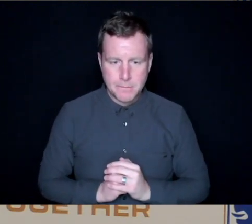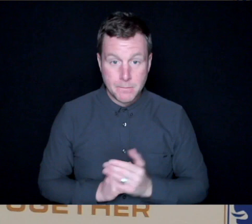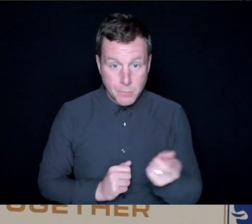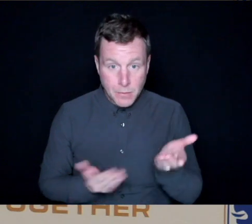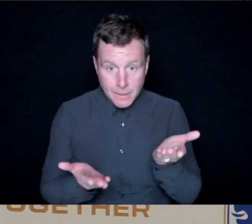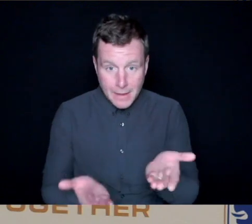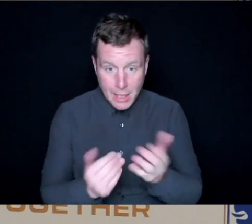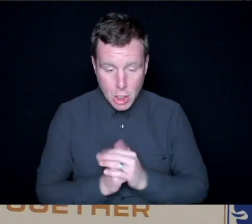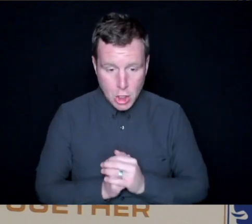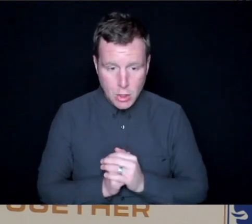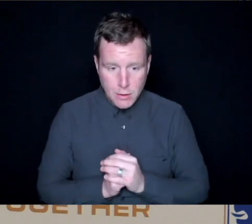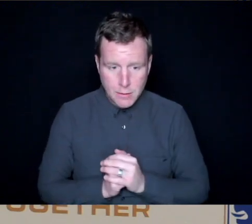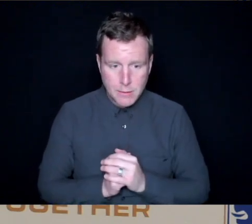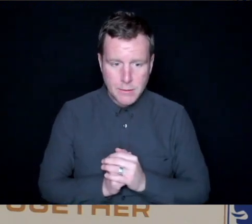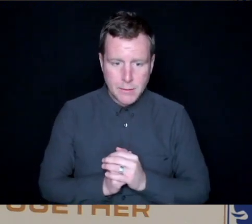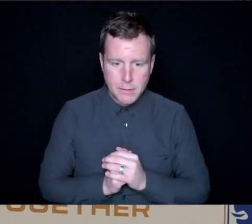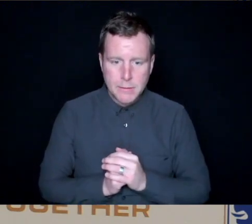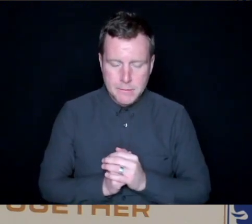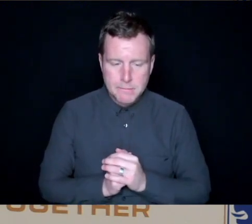Dan, you're muted.